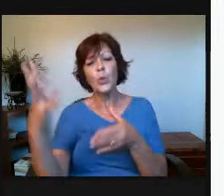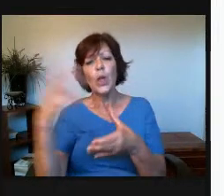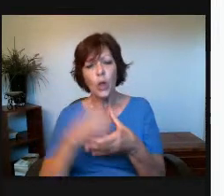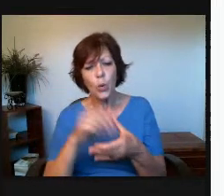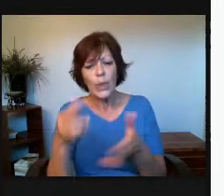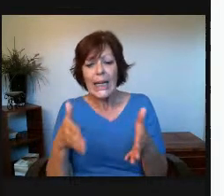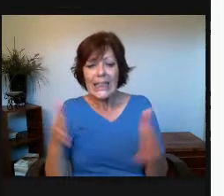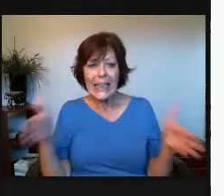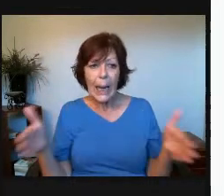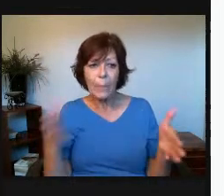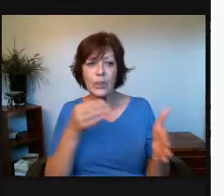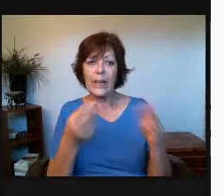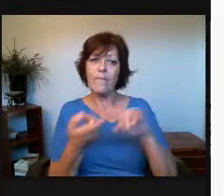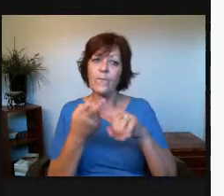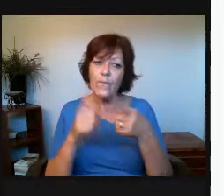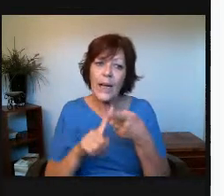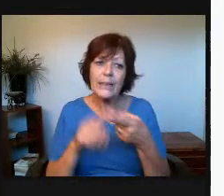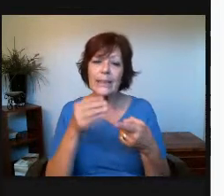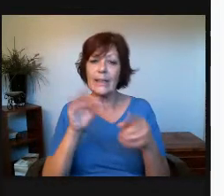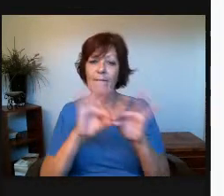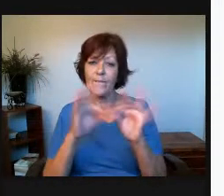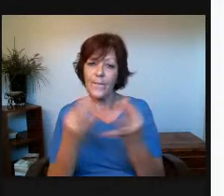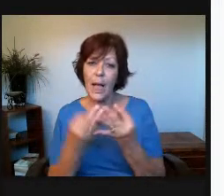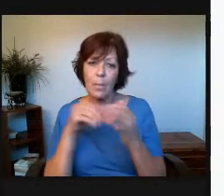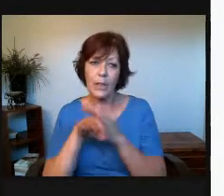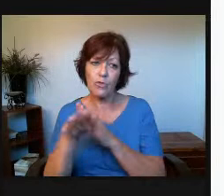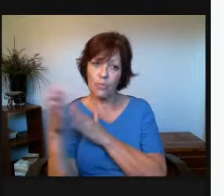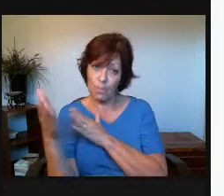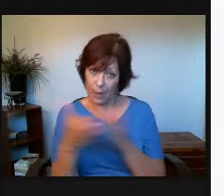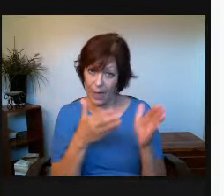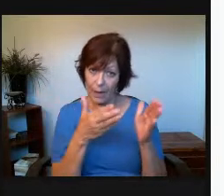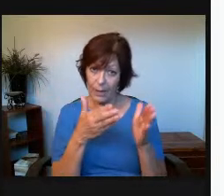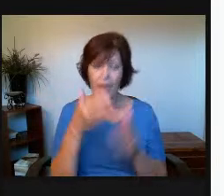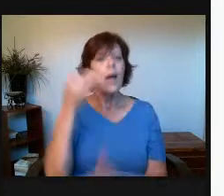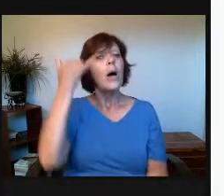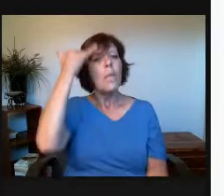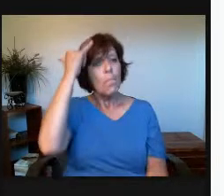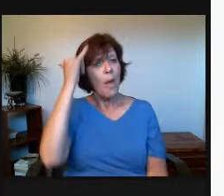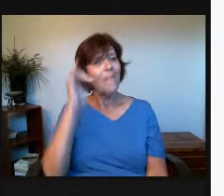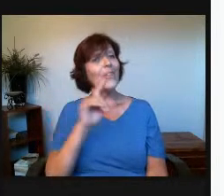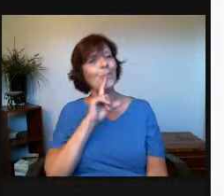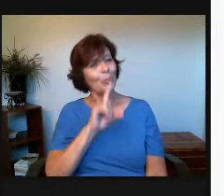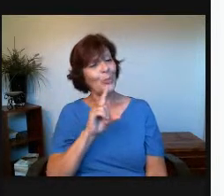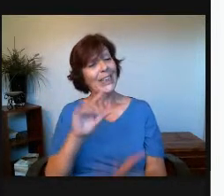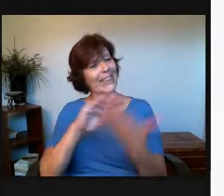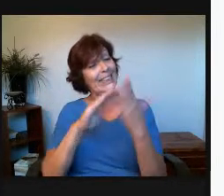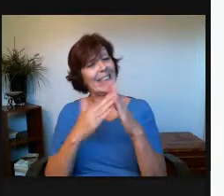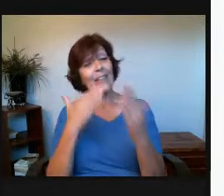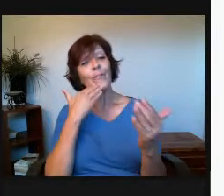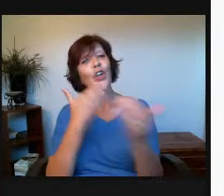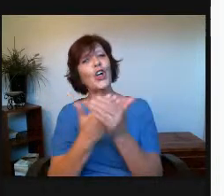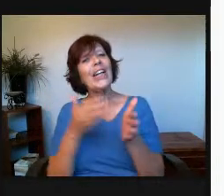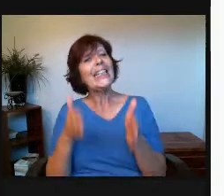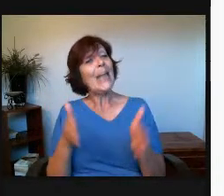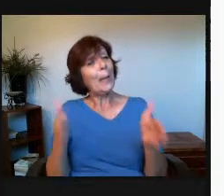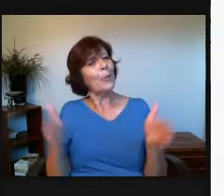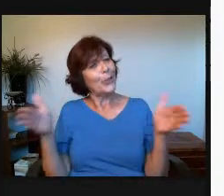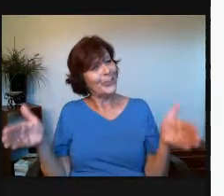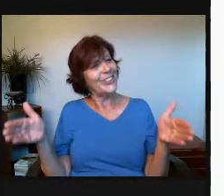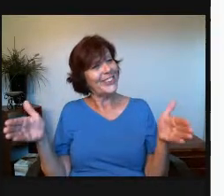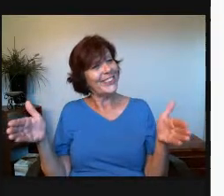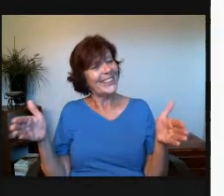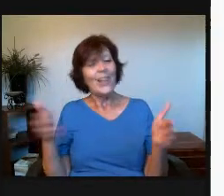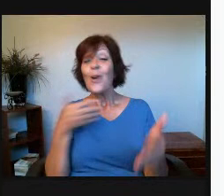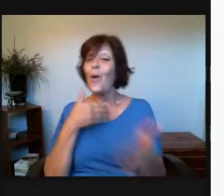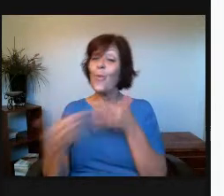neighbors and your friends and your family in your plan, because Buffalo truly is the city of good neighbors. And